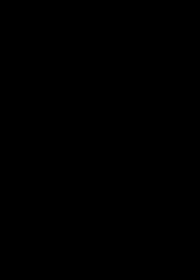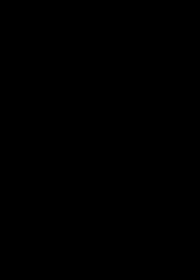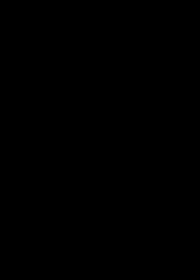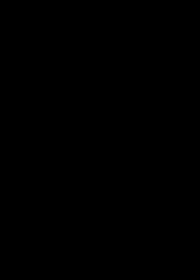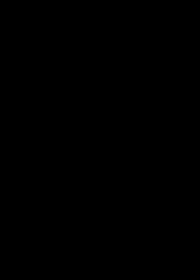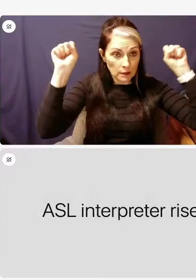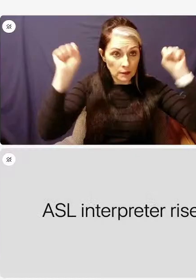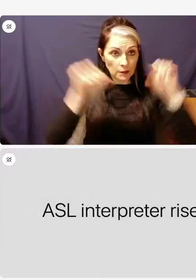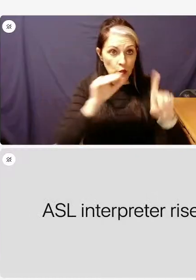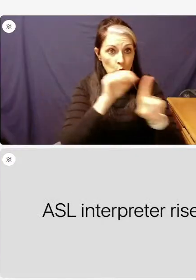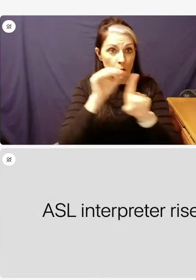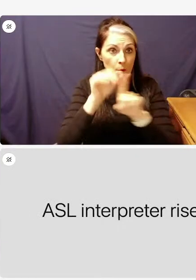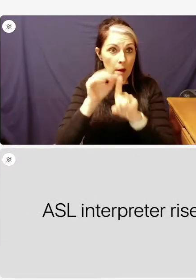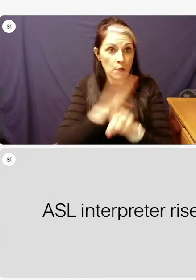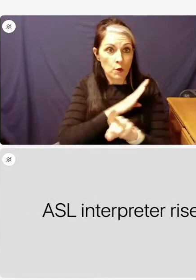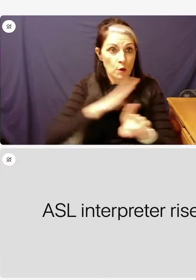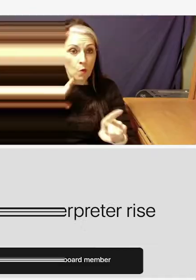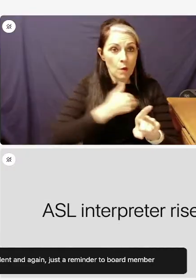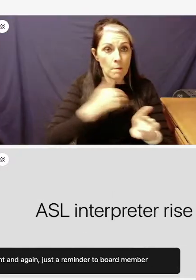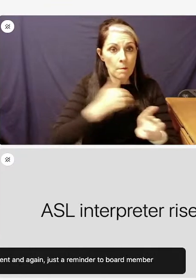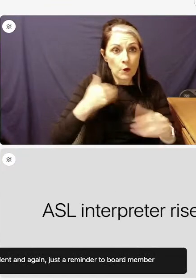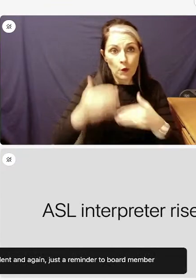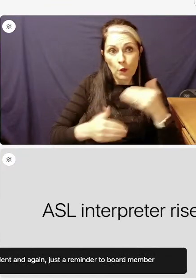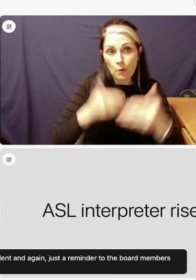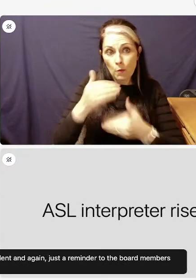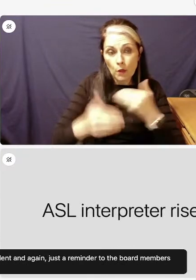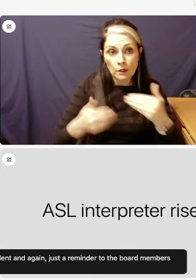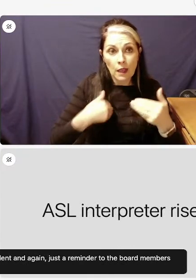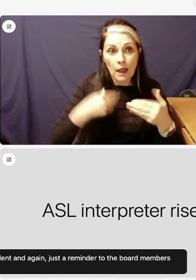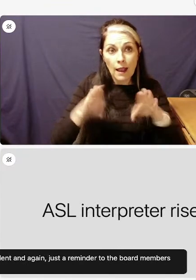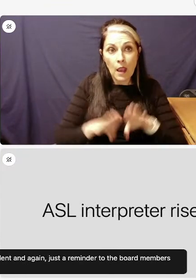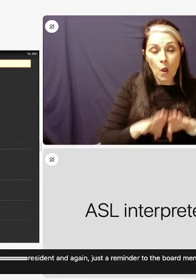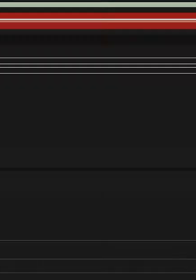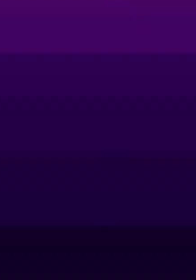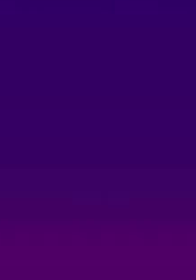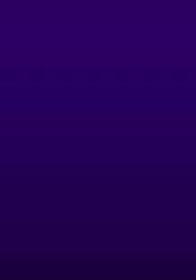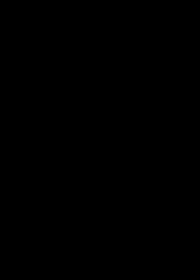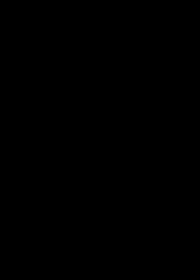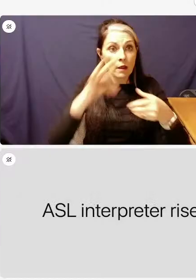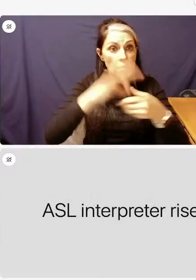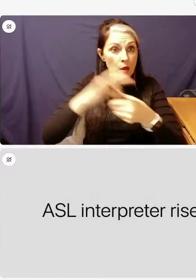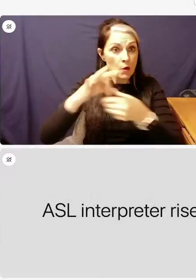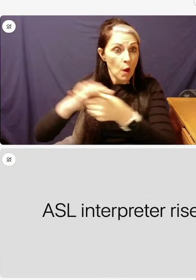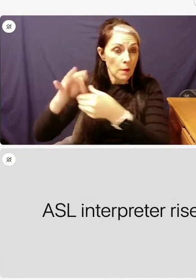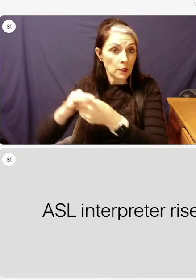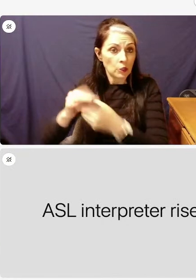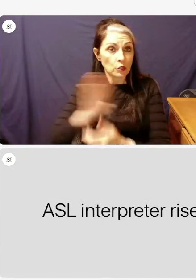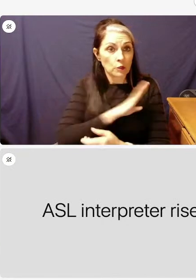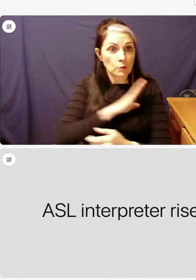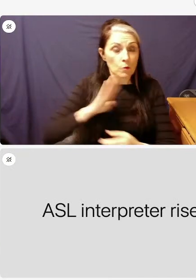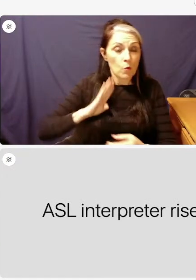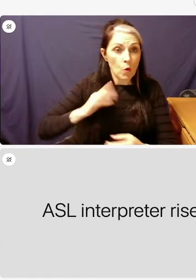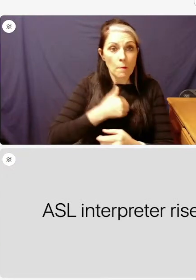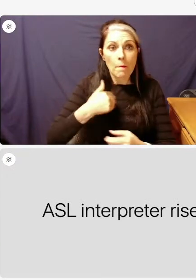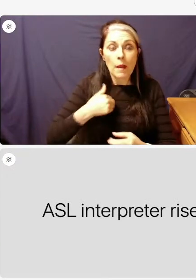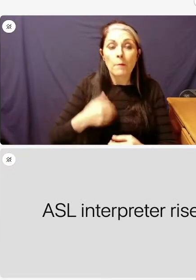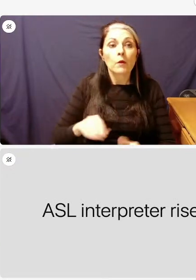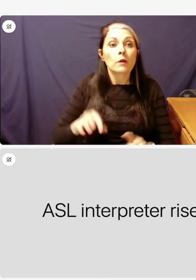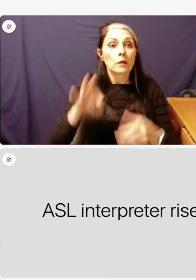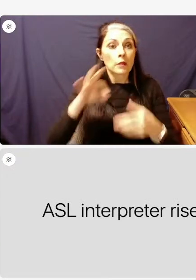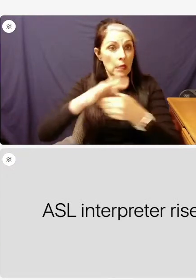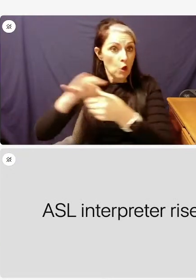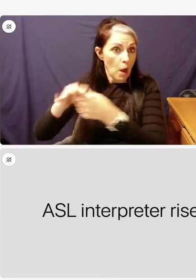reminder to board members uh the process is such that i will open the nomination for nominations any board member may make a nomination